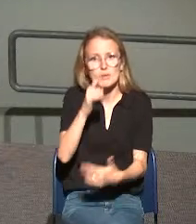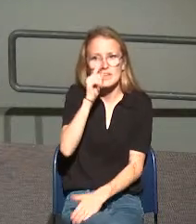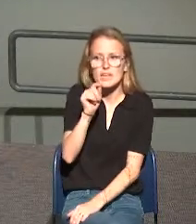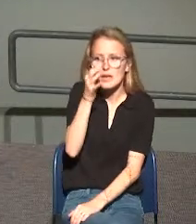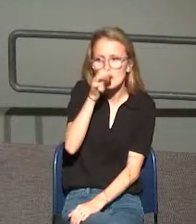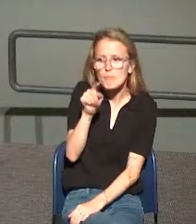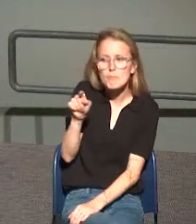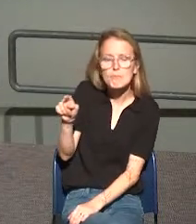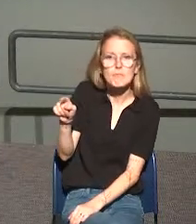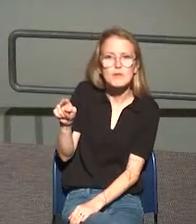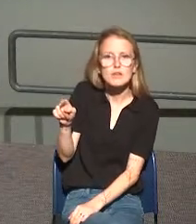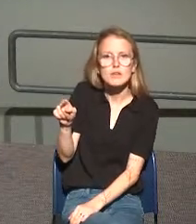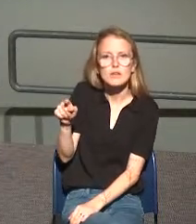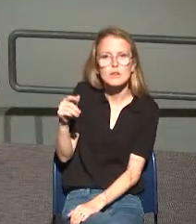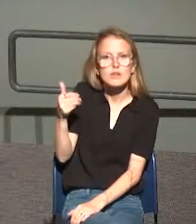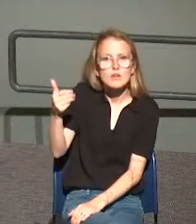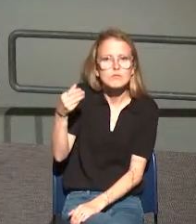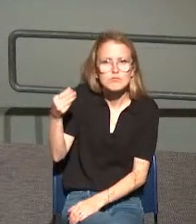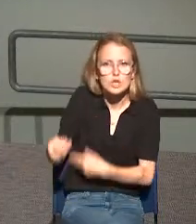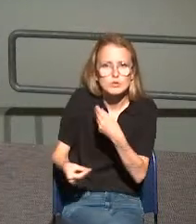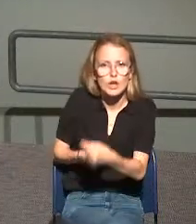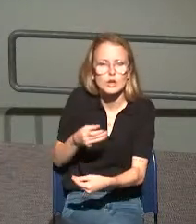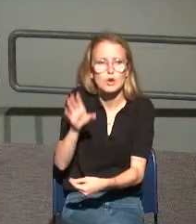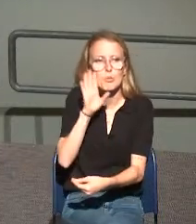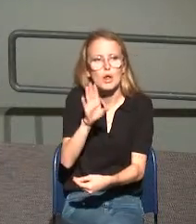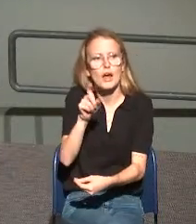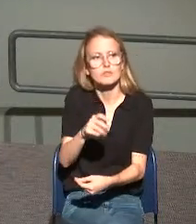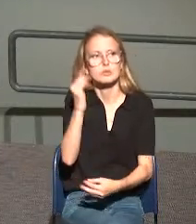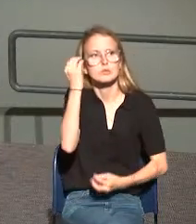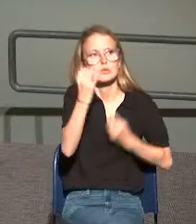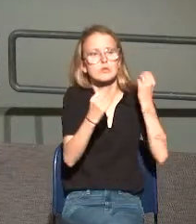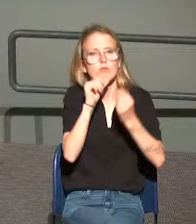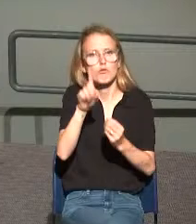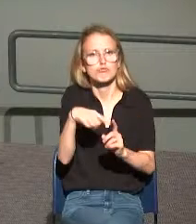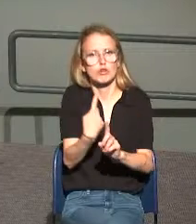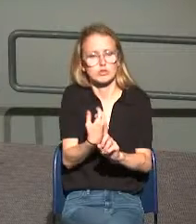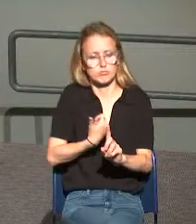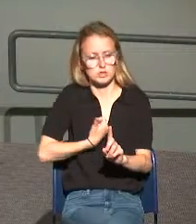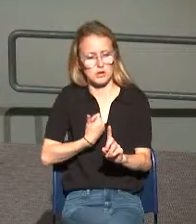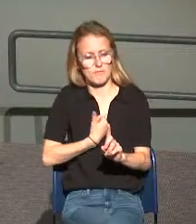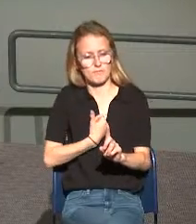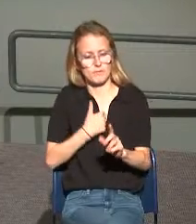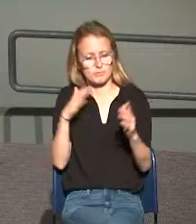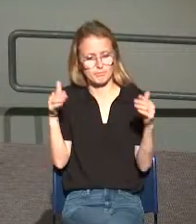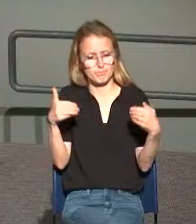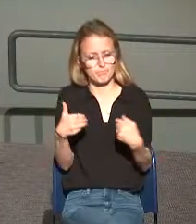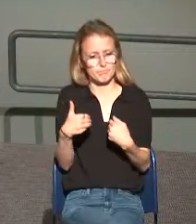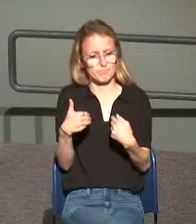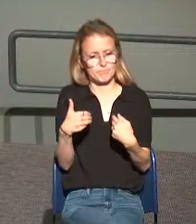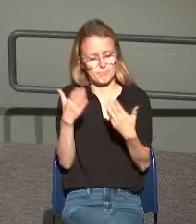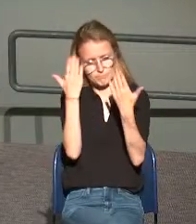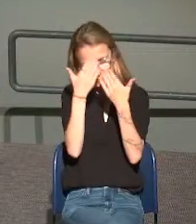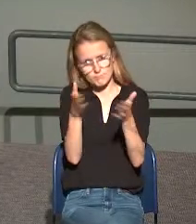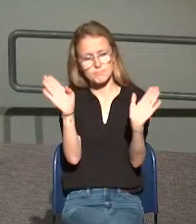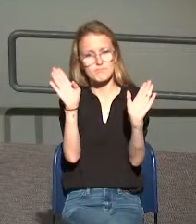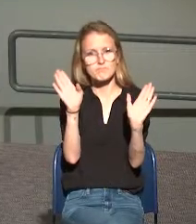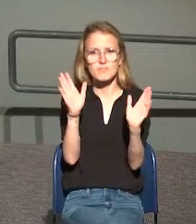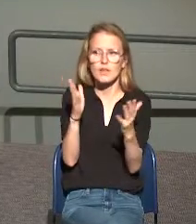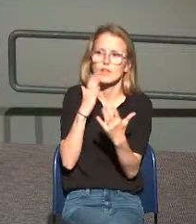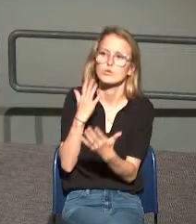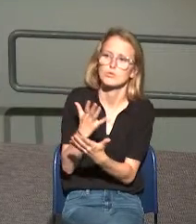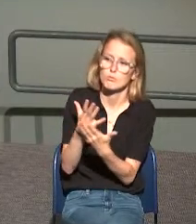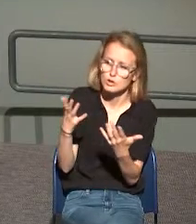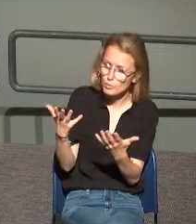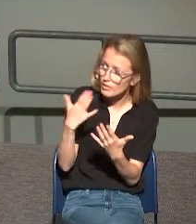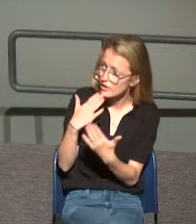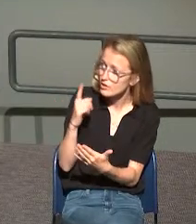street. It's that next generation that we have to think about, not just ourselves. Absolutely. I want to thank you both for writing